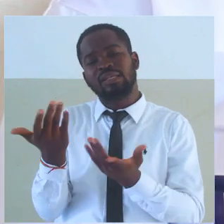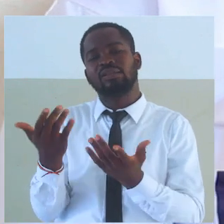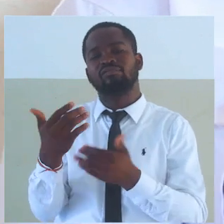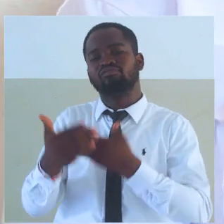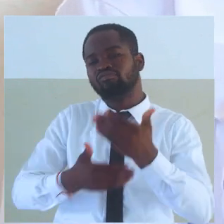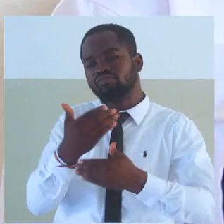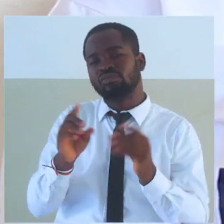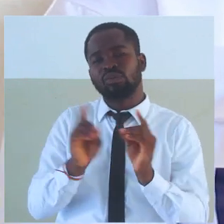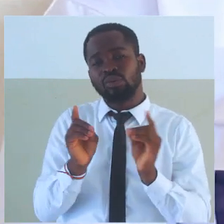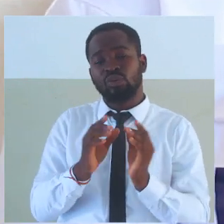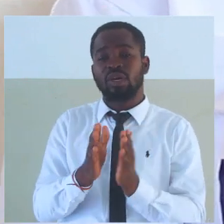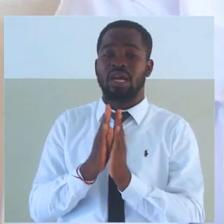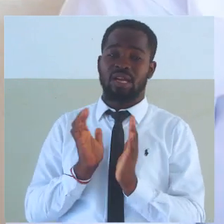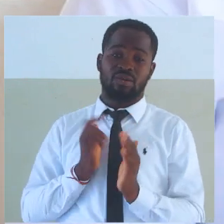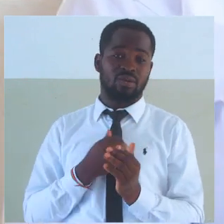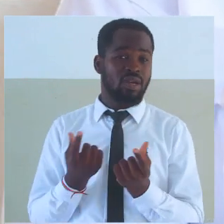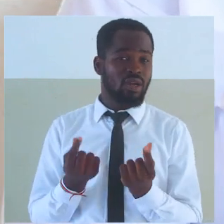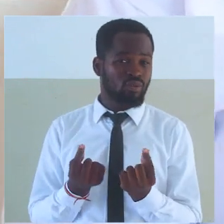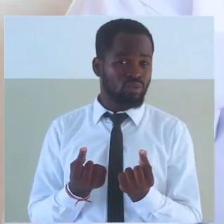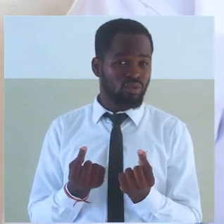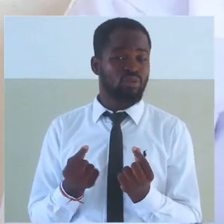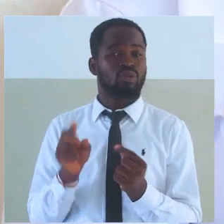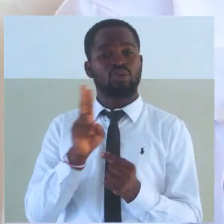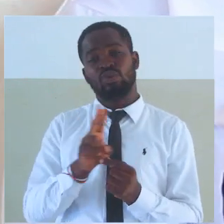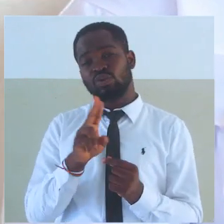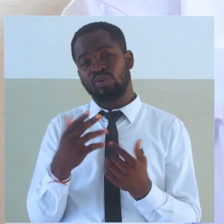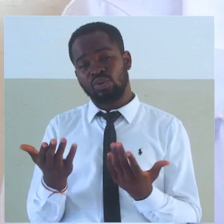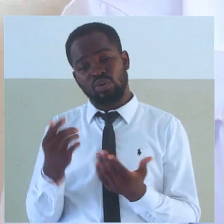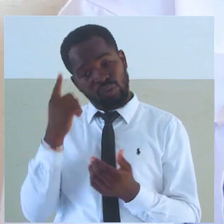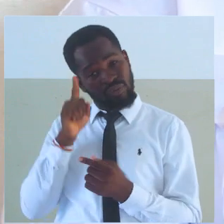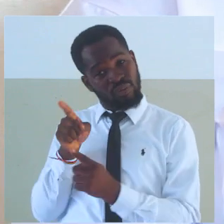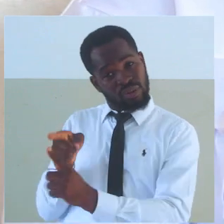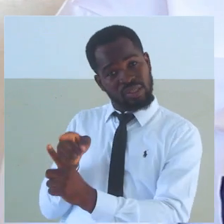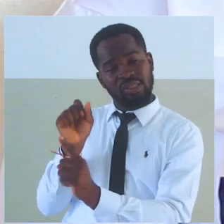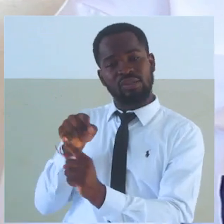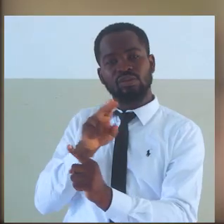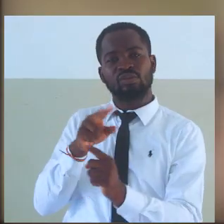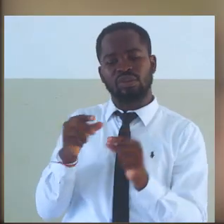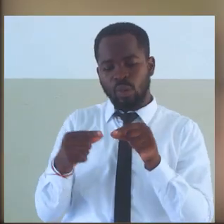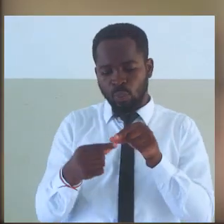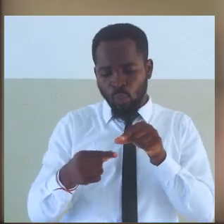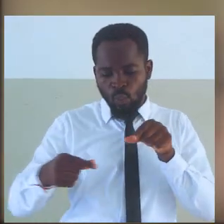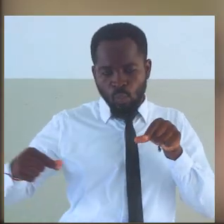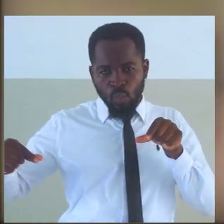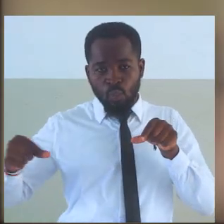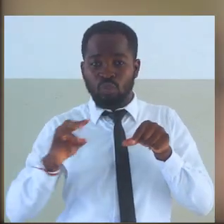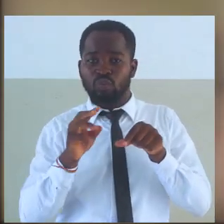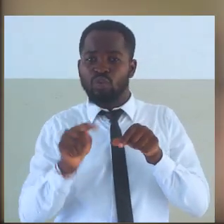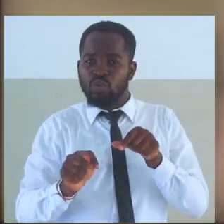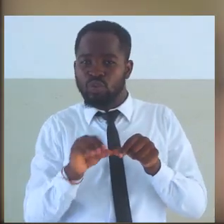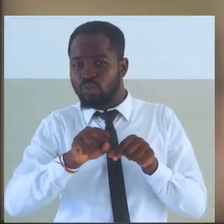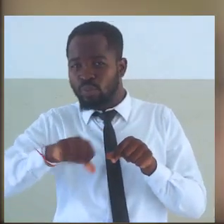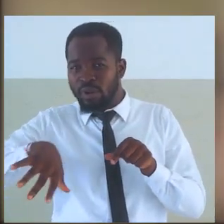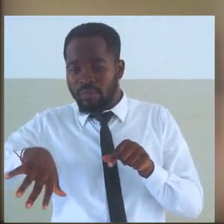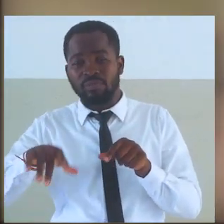they asked us to do was for her to wear a catheter. So she